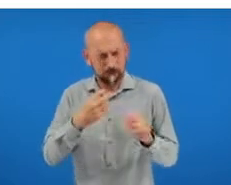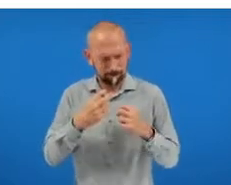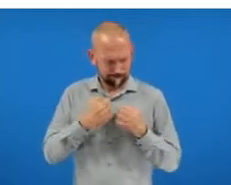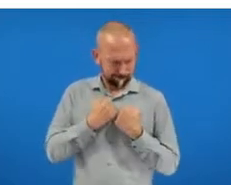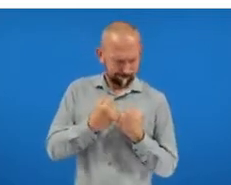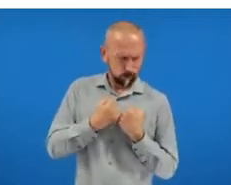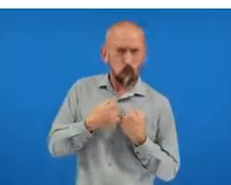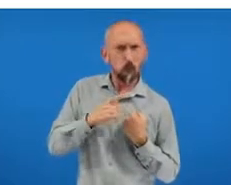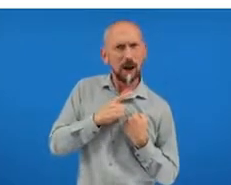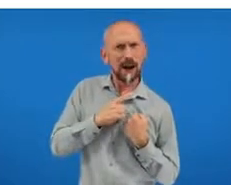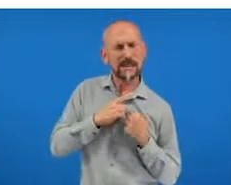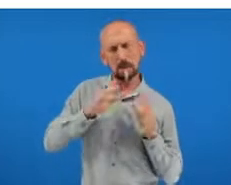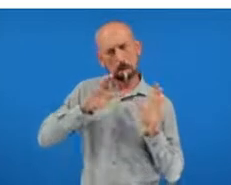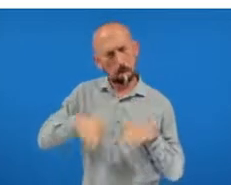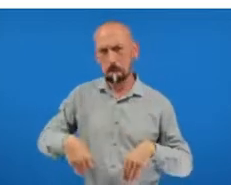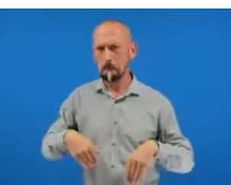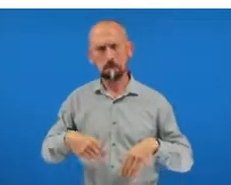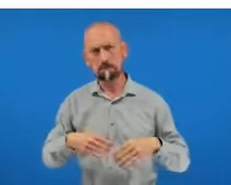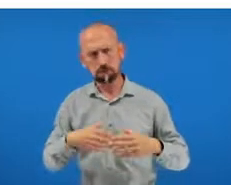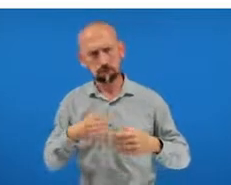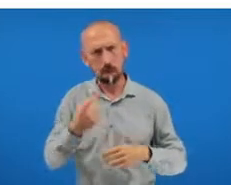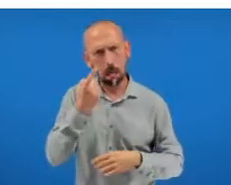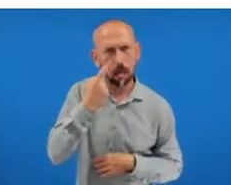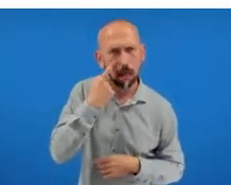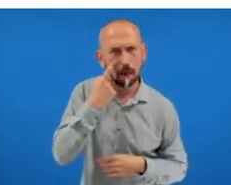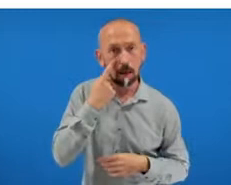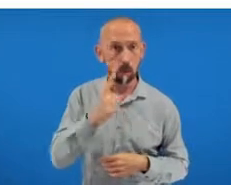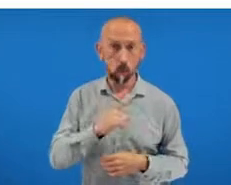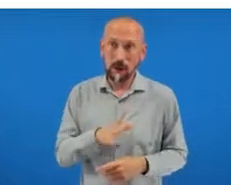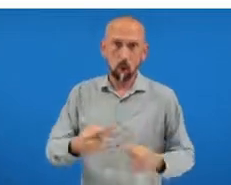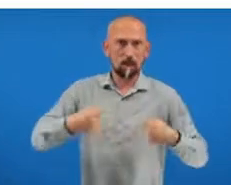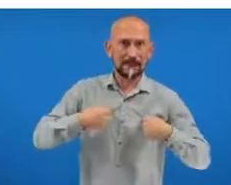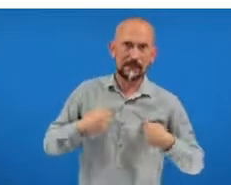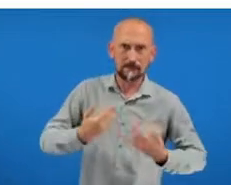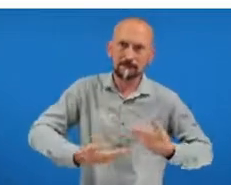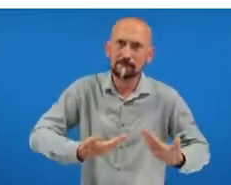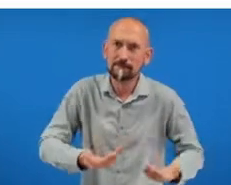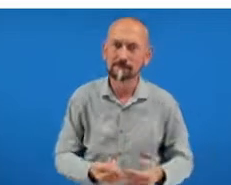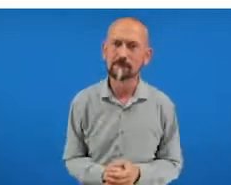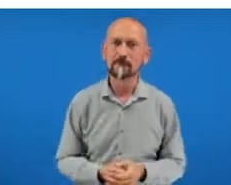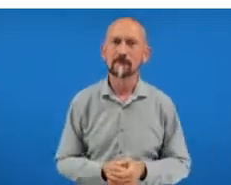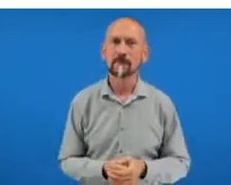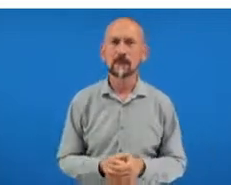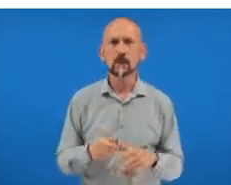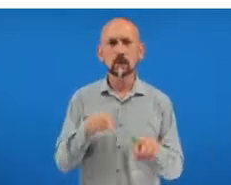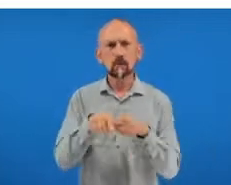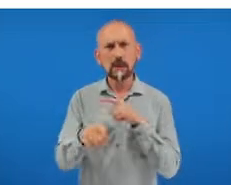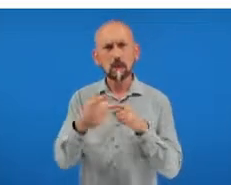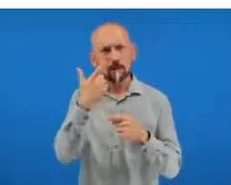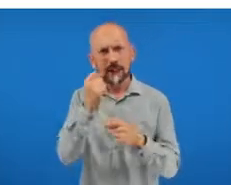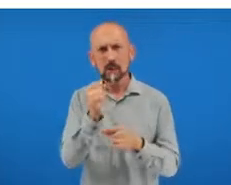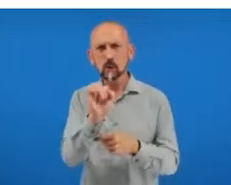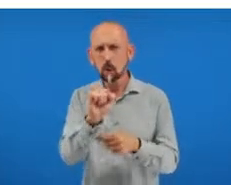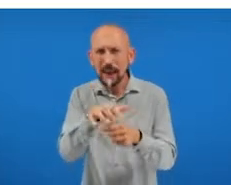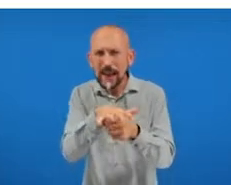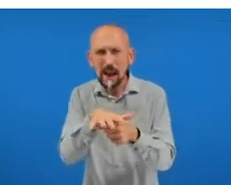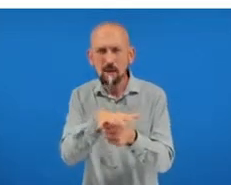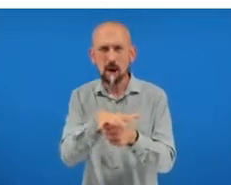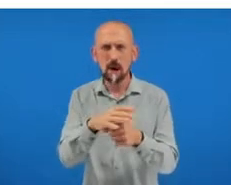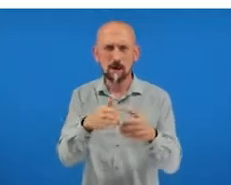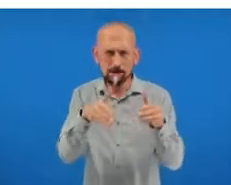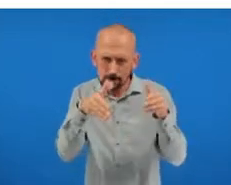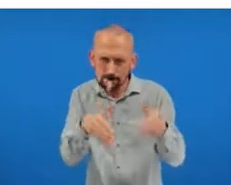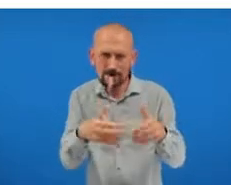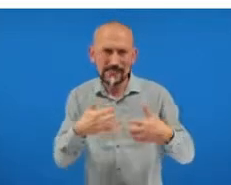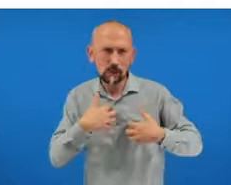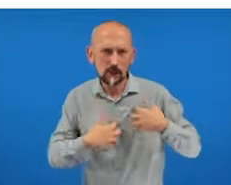and do it. Give it a go. Why not you? So find your specialism of interest and lean into